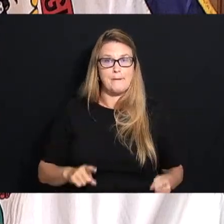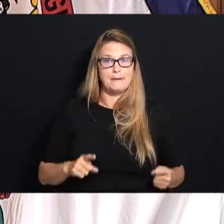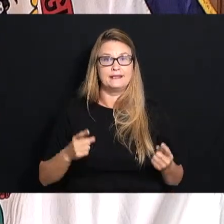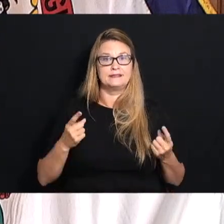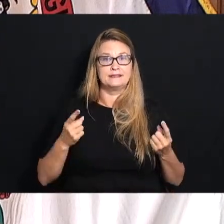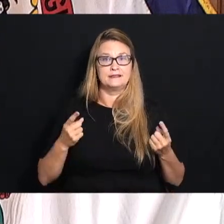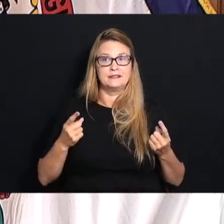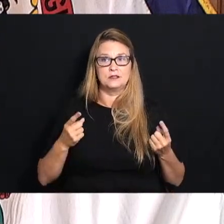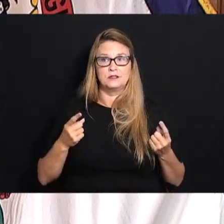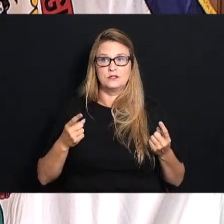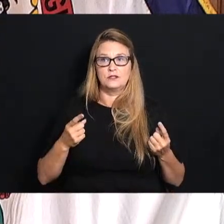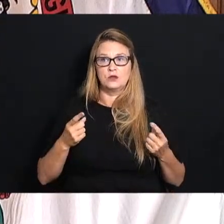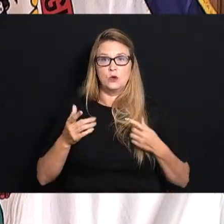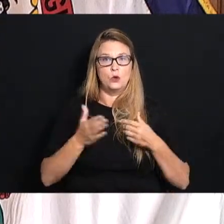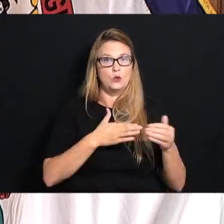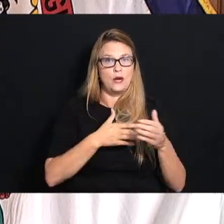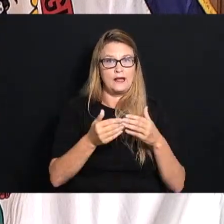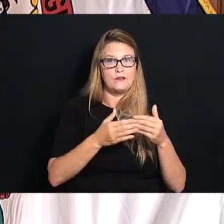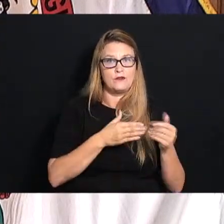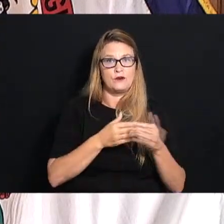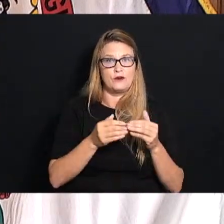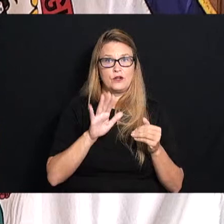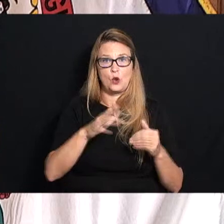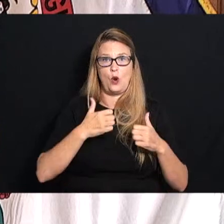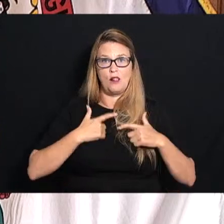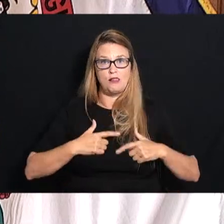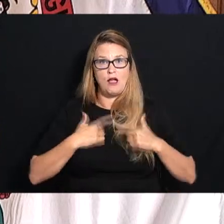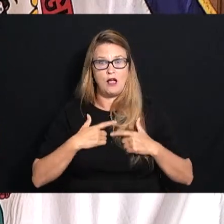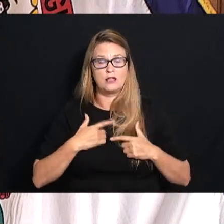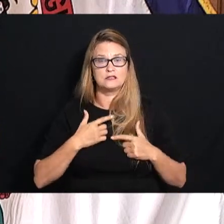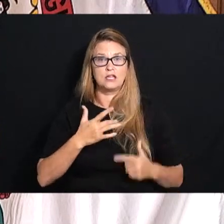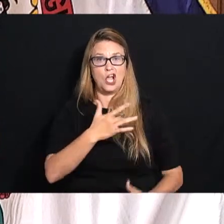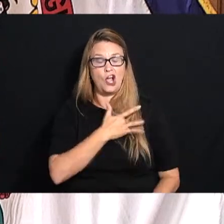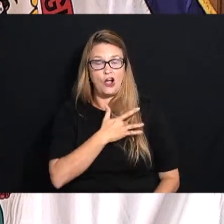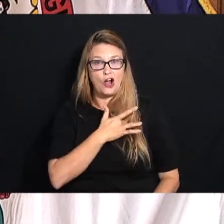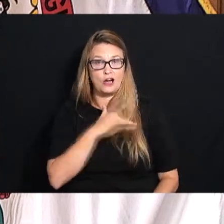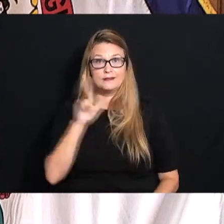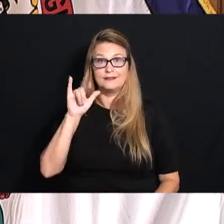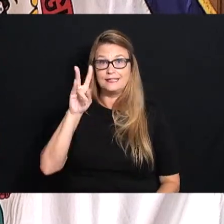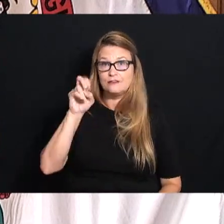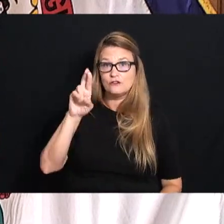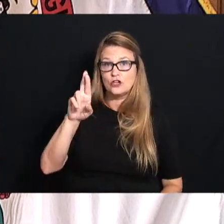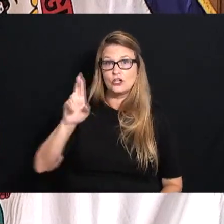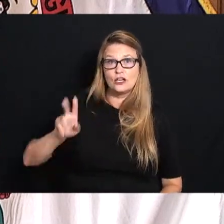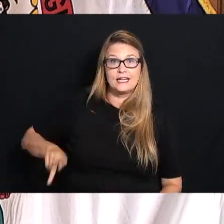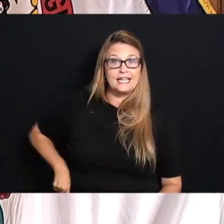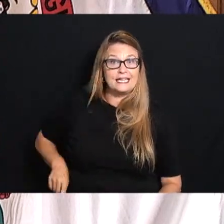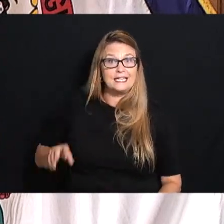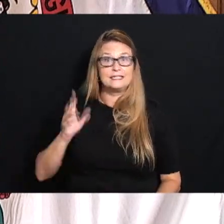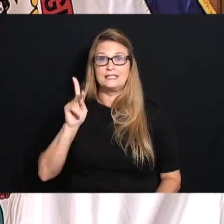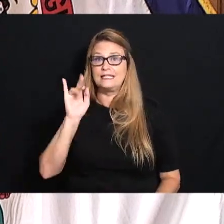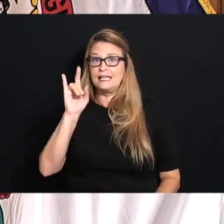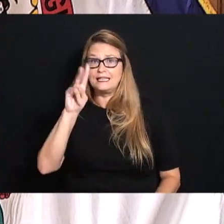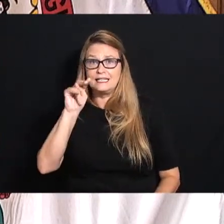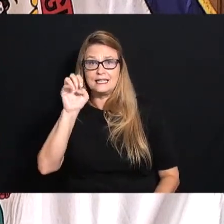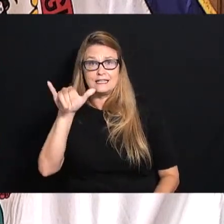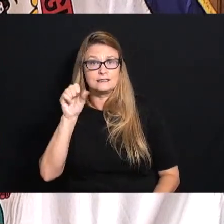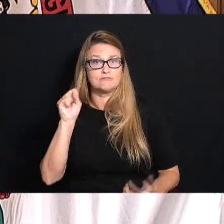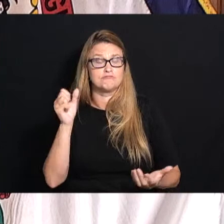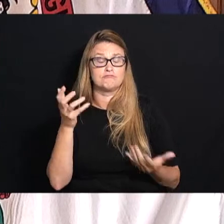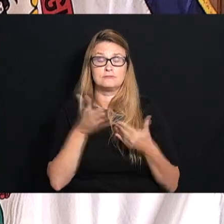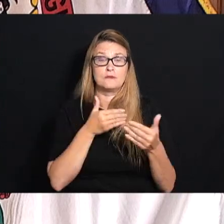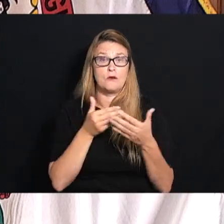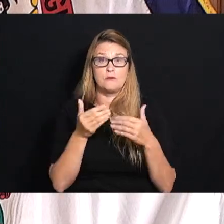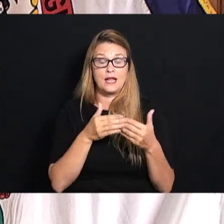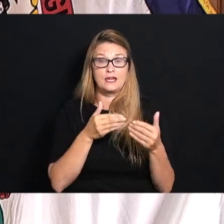are, whether it be your lungs or it be your heart, your liver, your kidneys, whatever. He said,